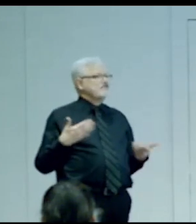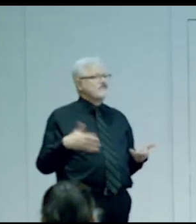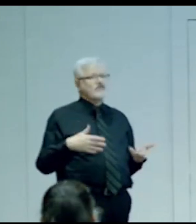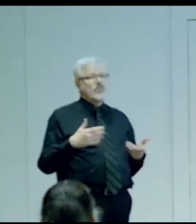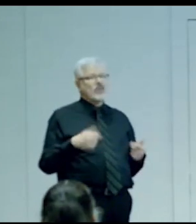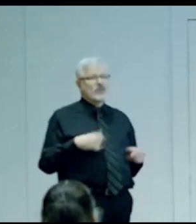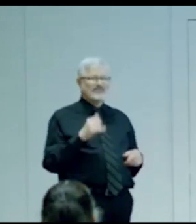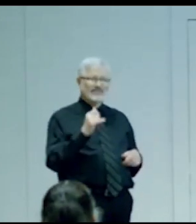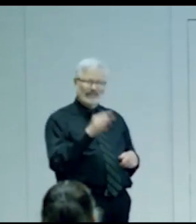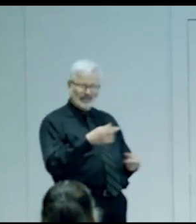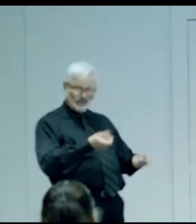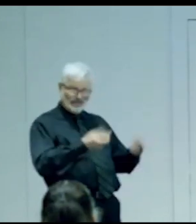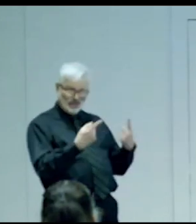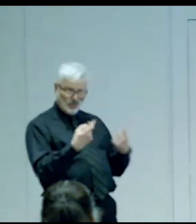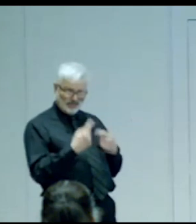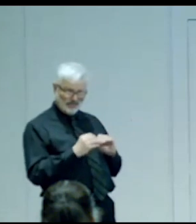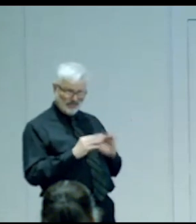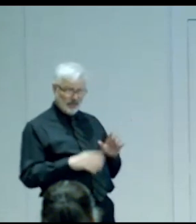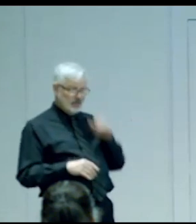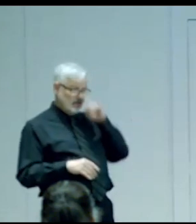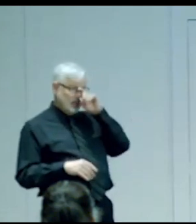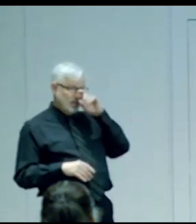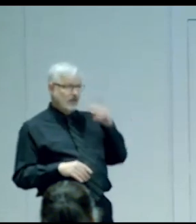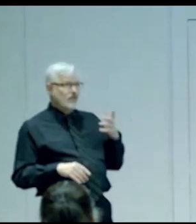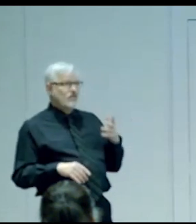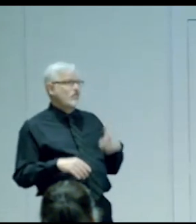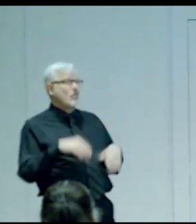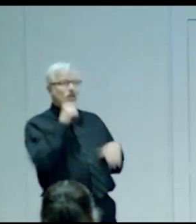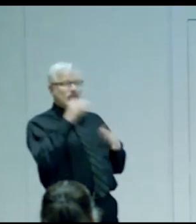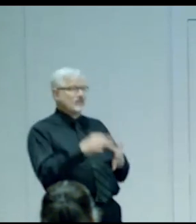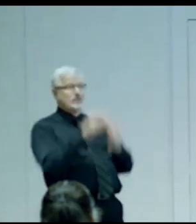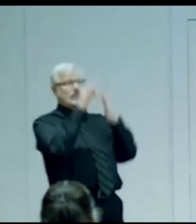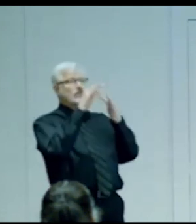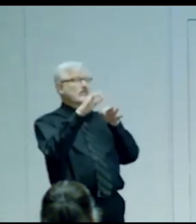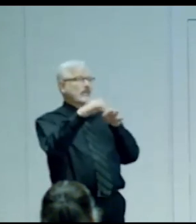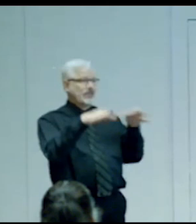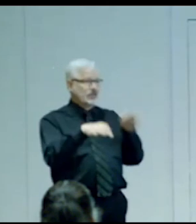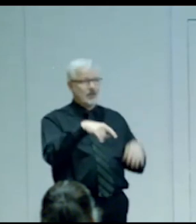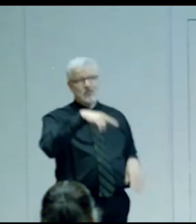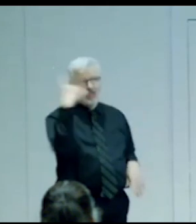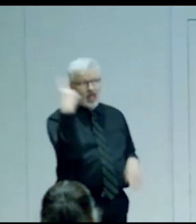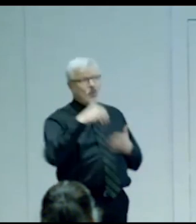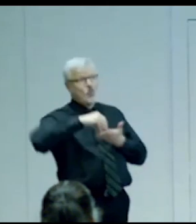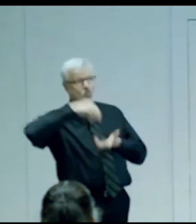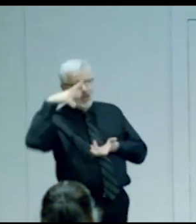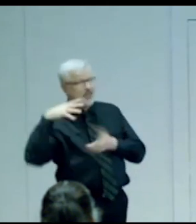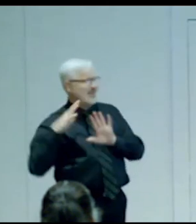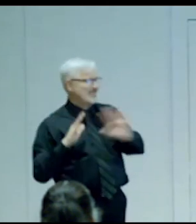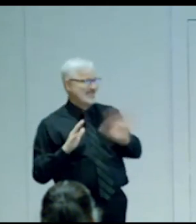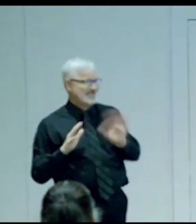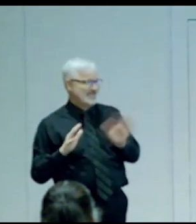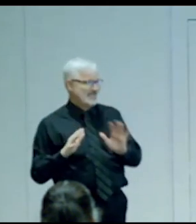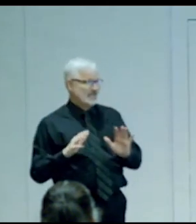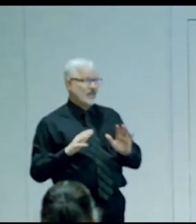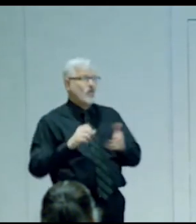if I'm understanding your question, there wasn't a separate definition for black, wealthy. That was the same.